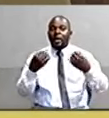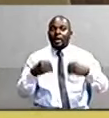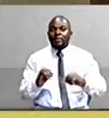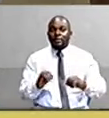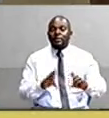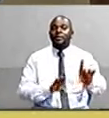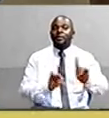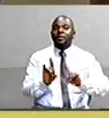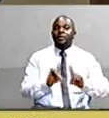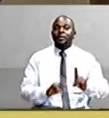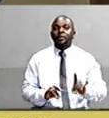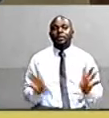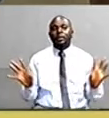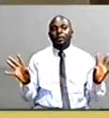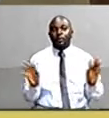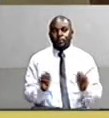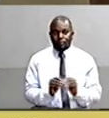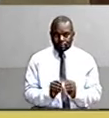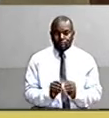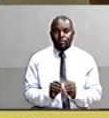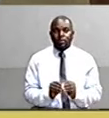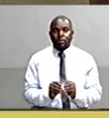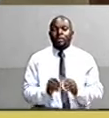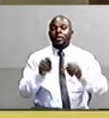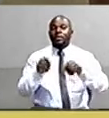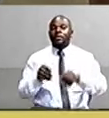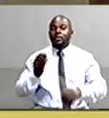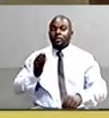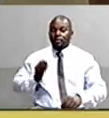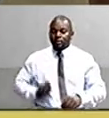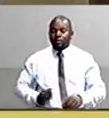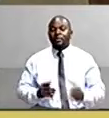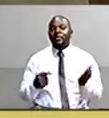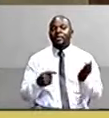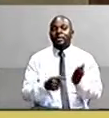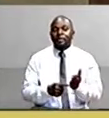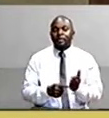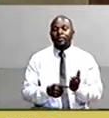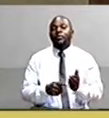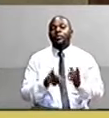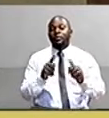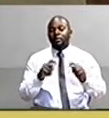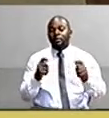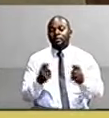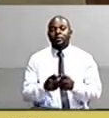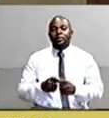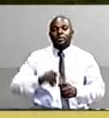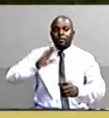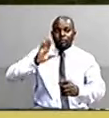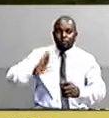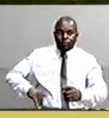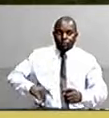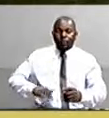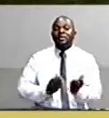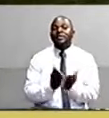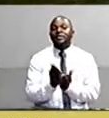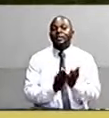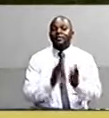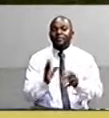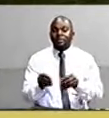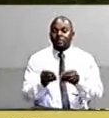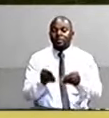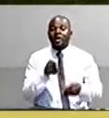director expired. Accordingly, this behavior by technical team derails service delivery. But you see, this